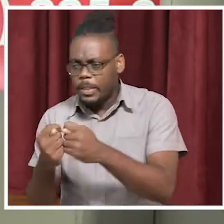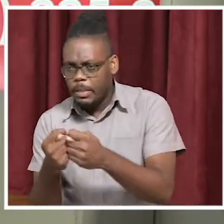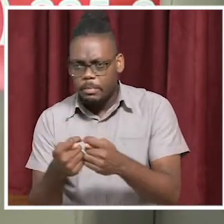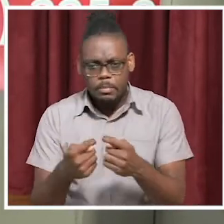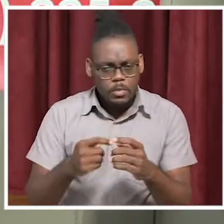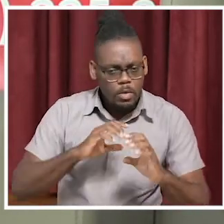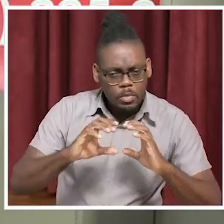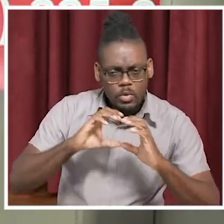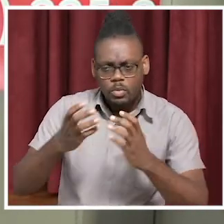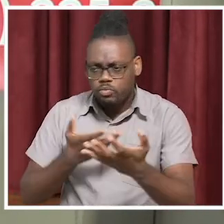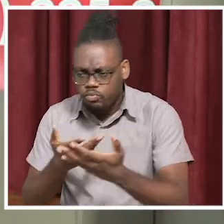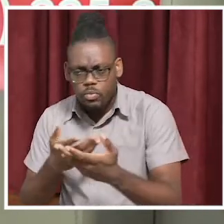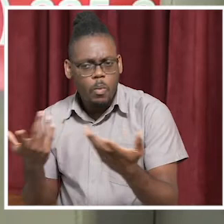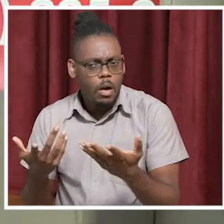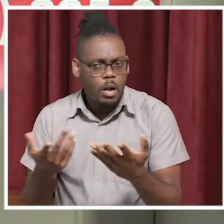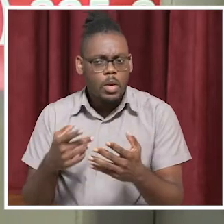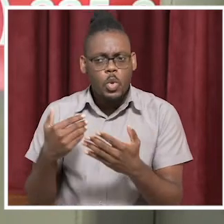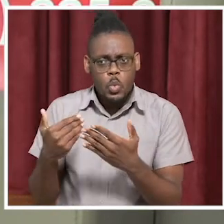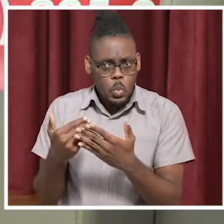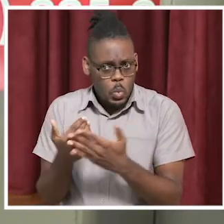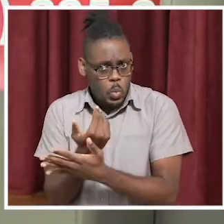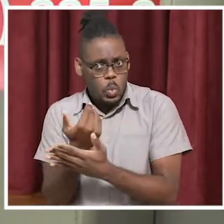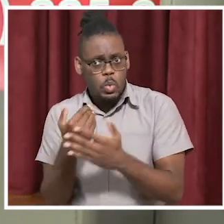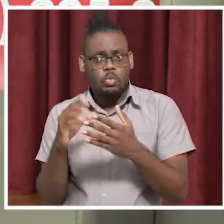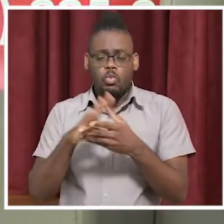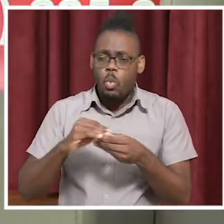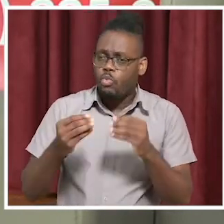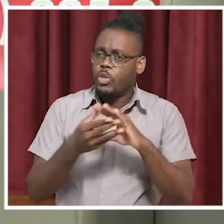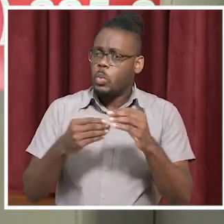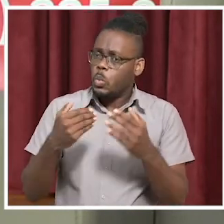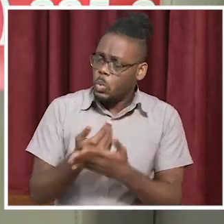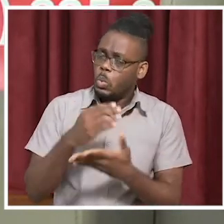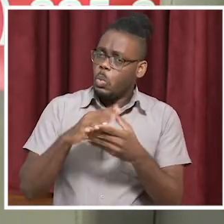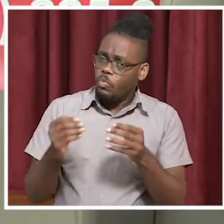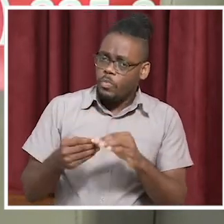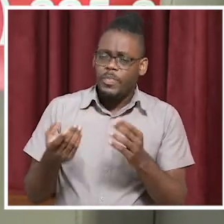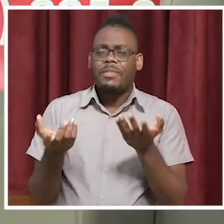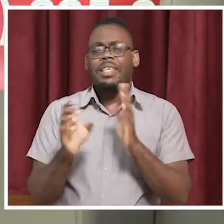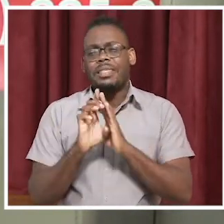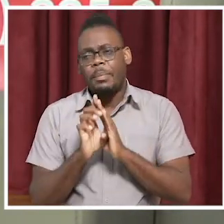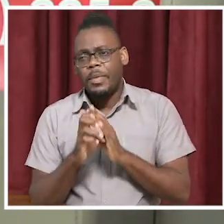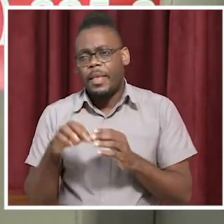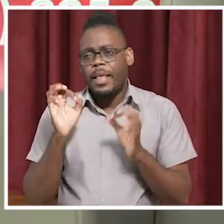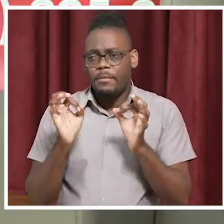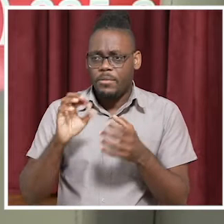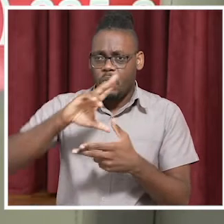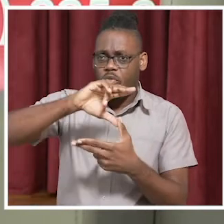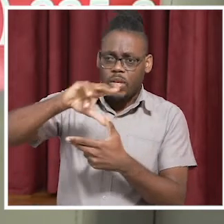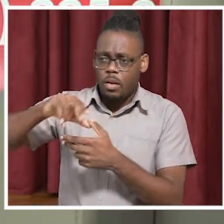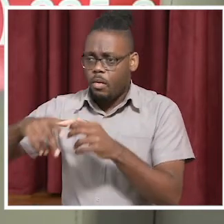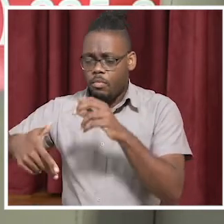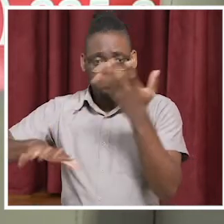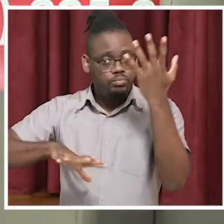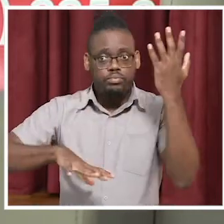that would apply to persons who have been impacted. So let's say there's been a windstorm, there's been a tornado. Right. Just recently,